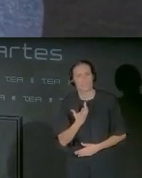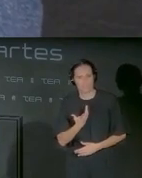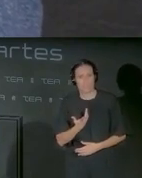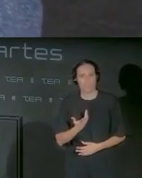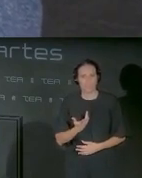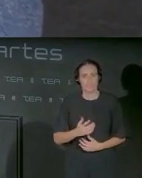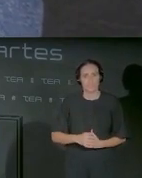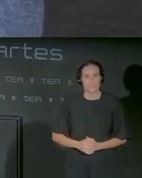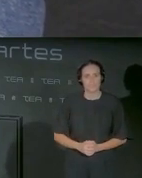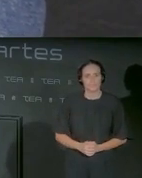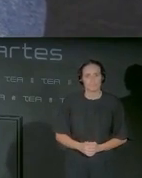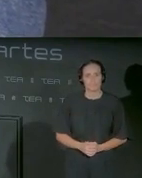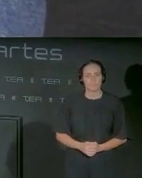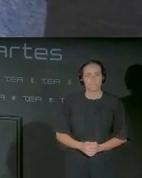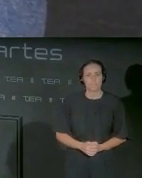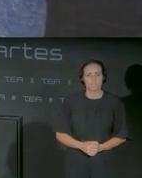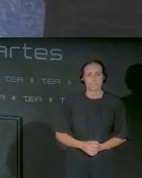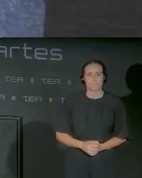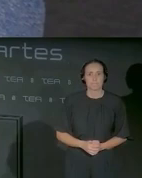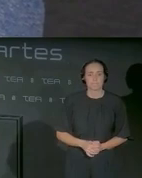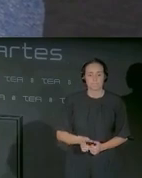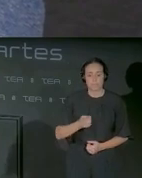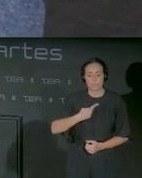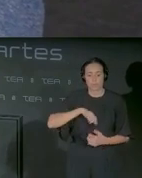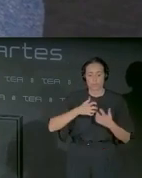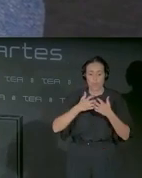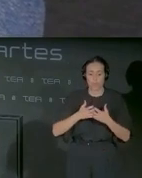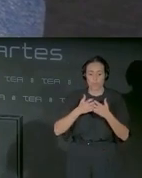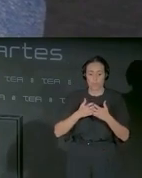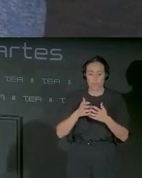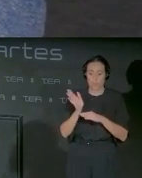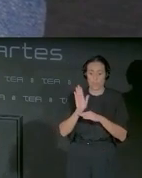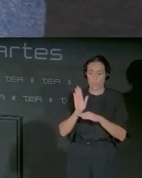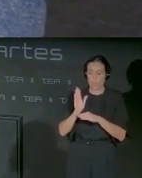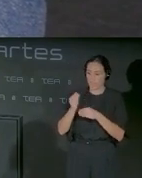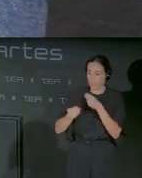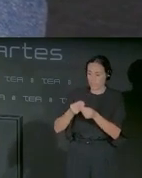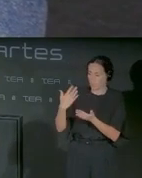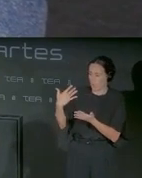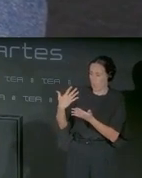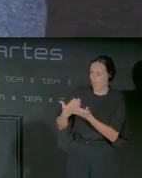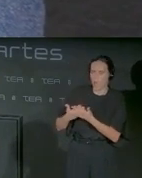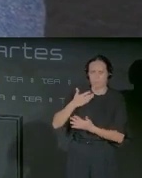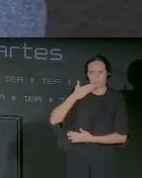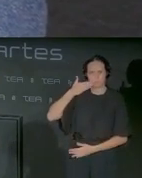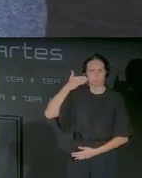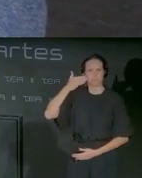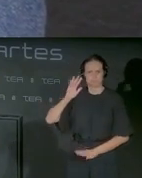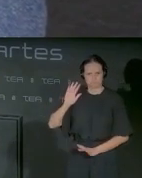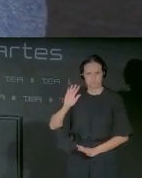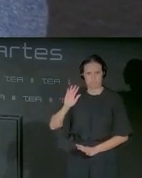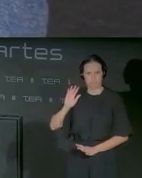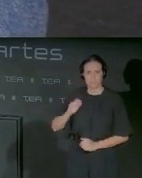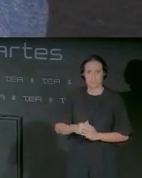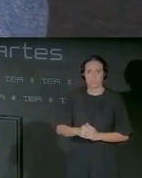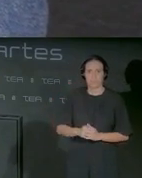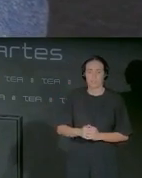the long run, for the European movie industry, it's not crucial that we